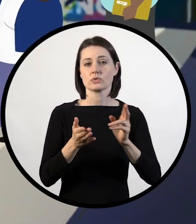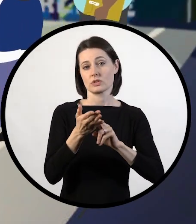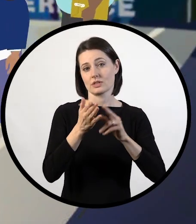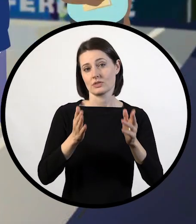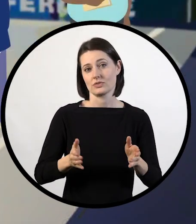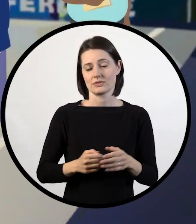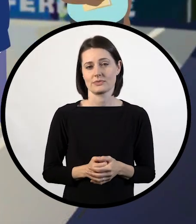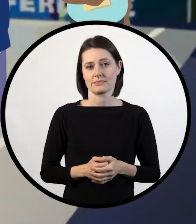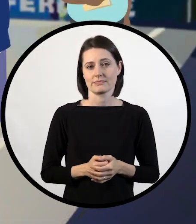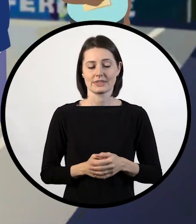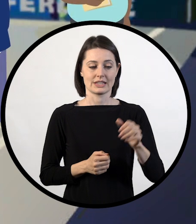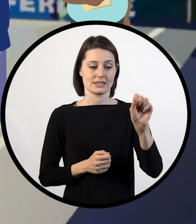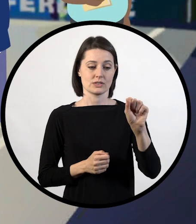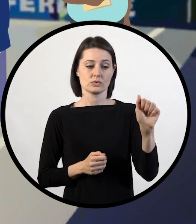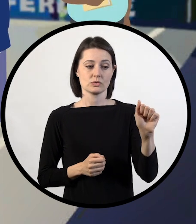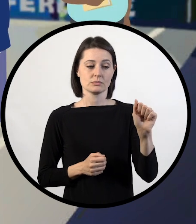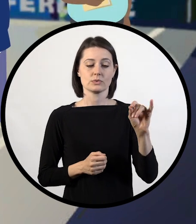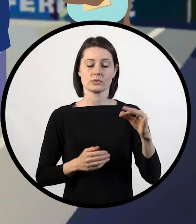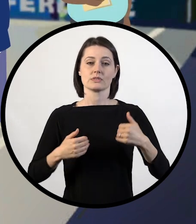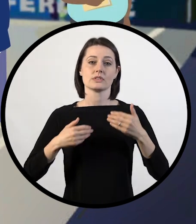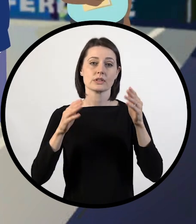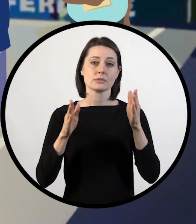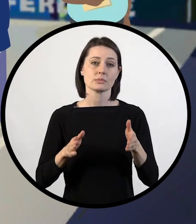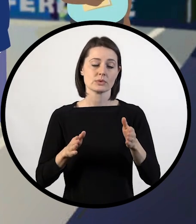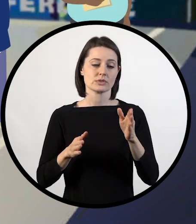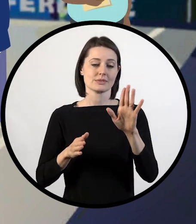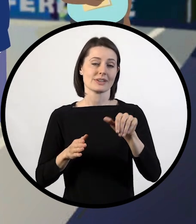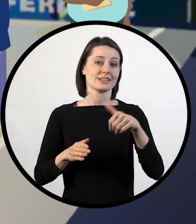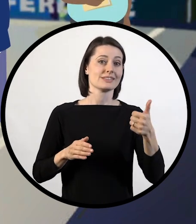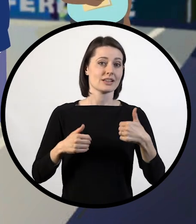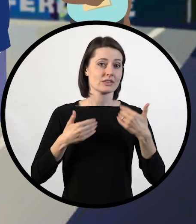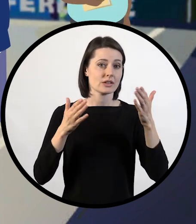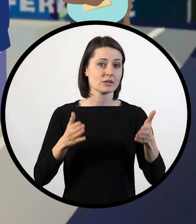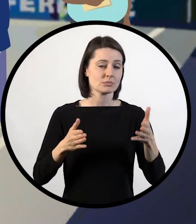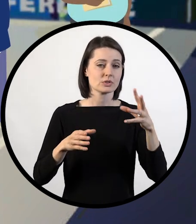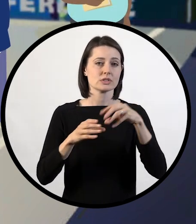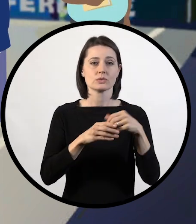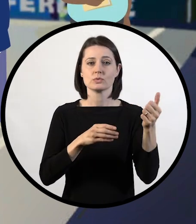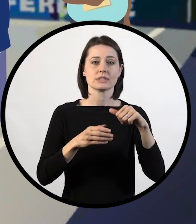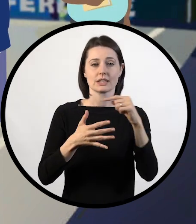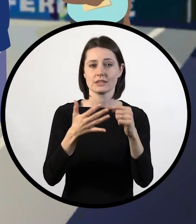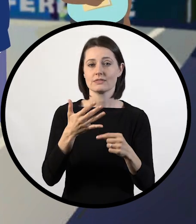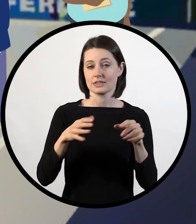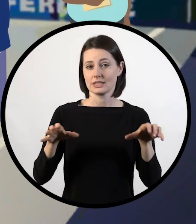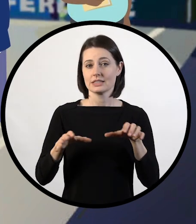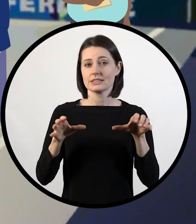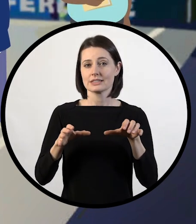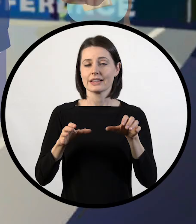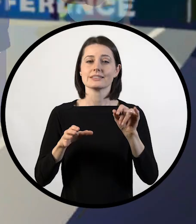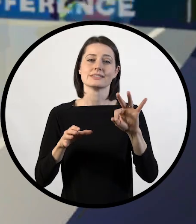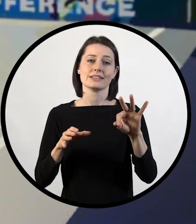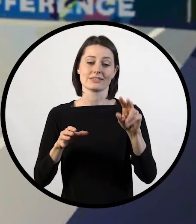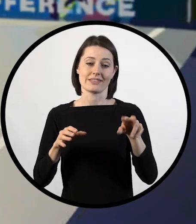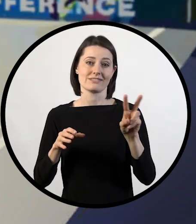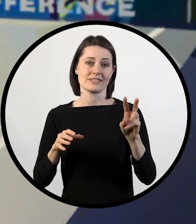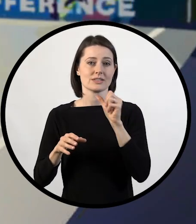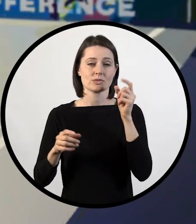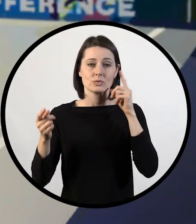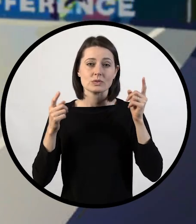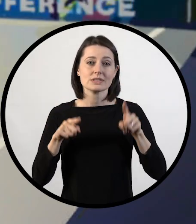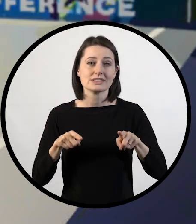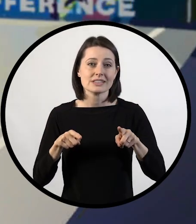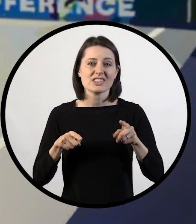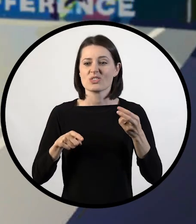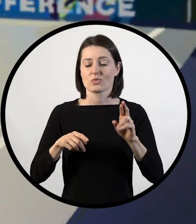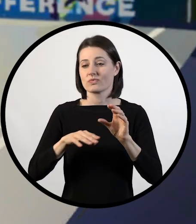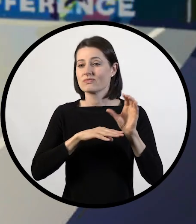volunteer, intern, or contractor. Sexual abuse of a youth by another youth includes any of the following acts if the